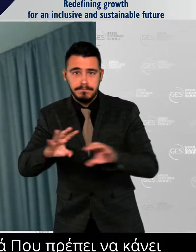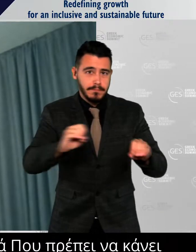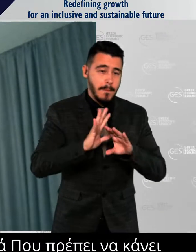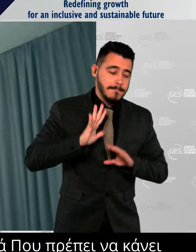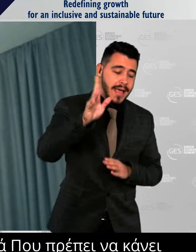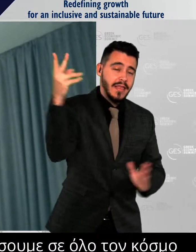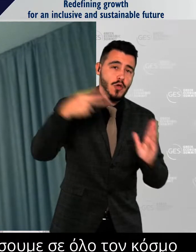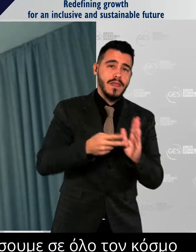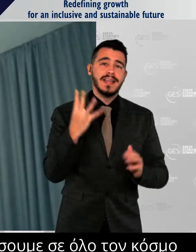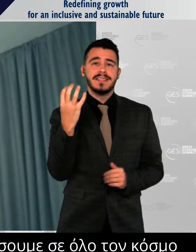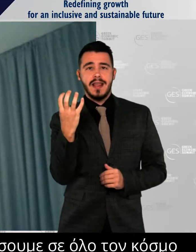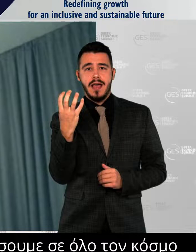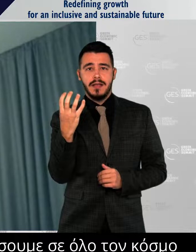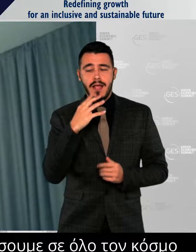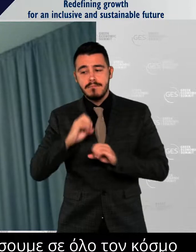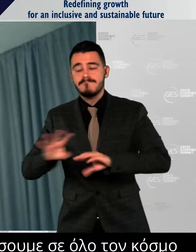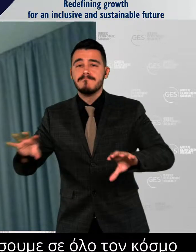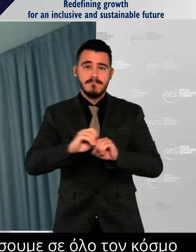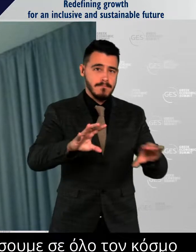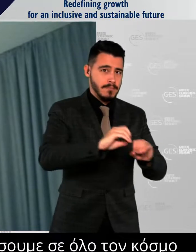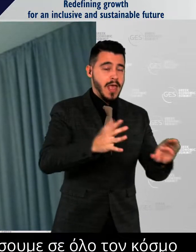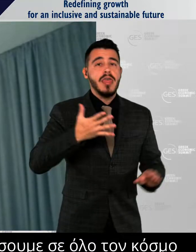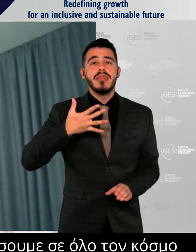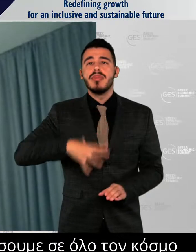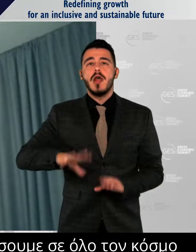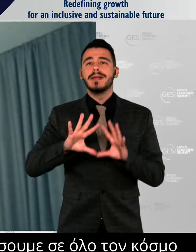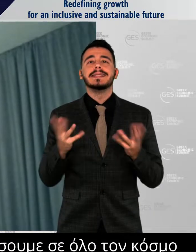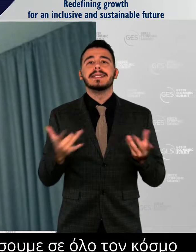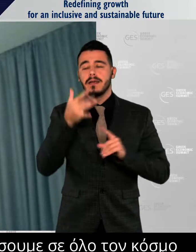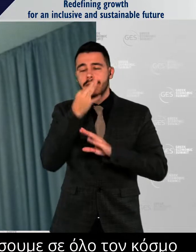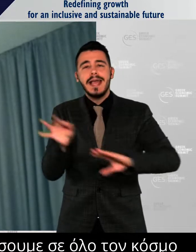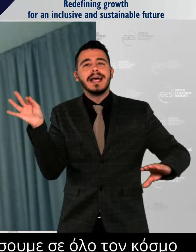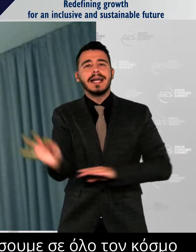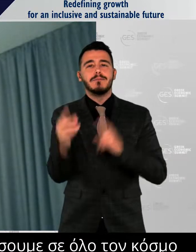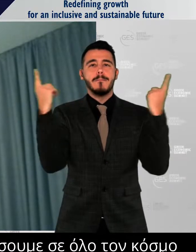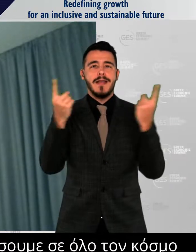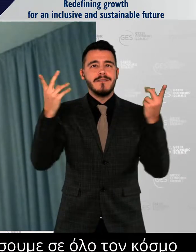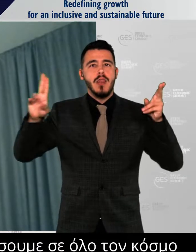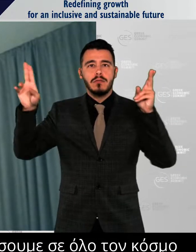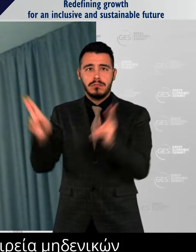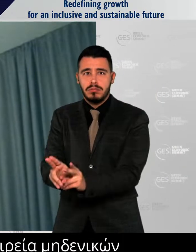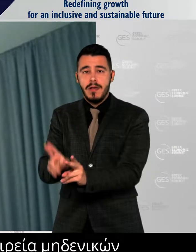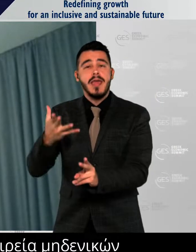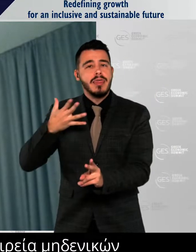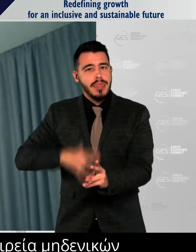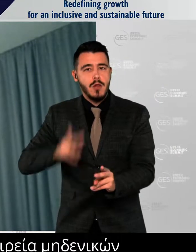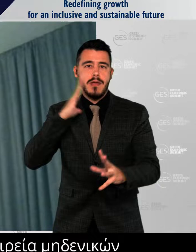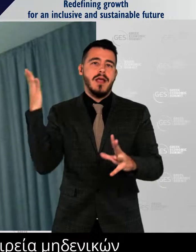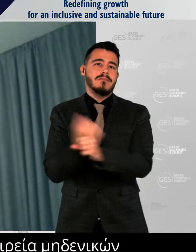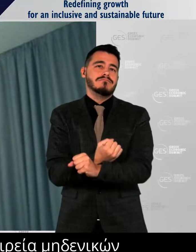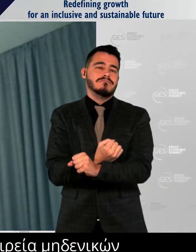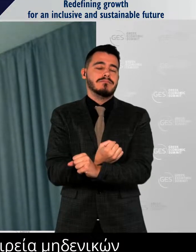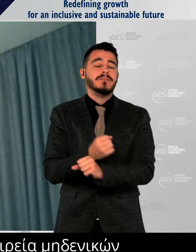emission. And we set objective by year, something that we started in 2008. So we